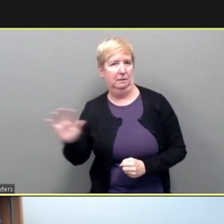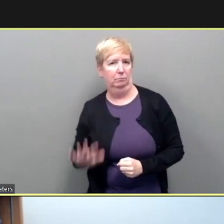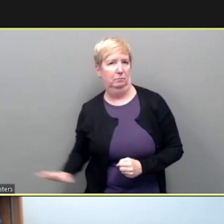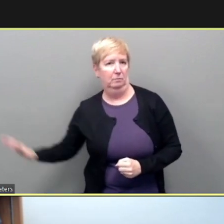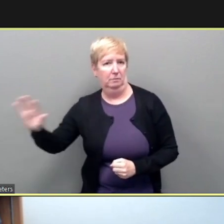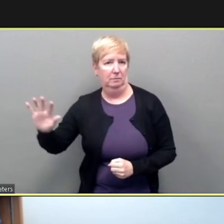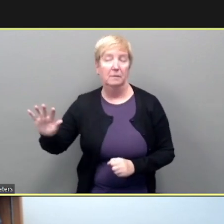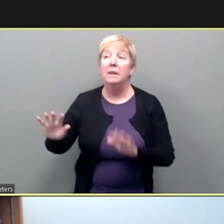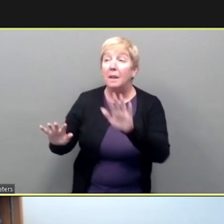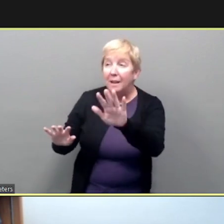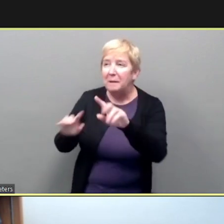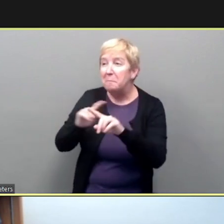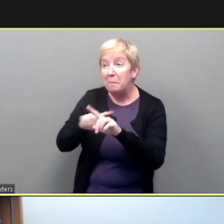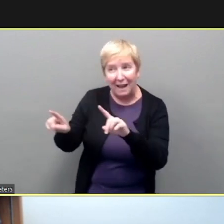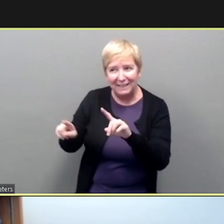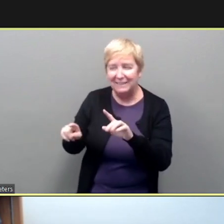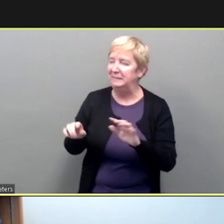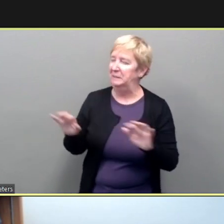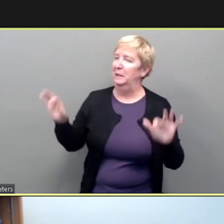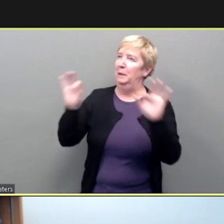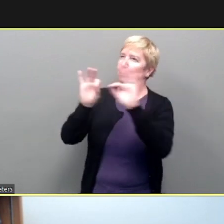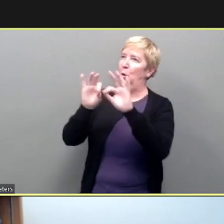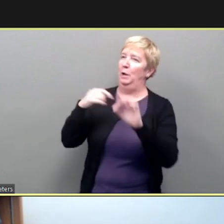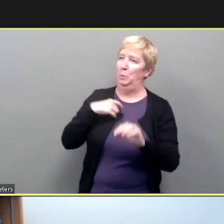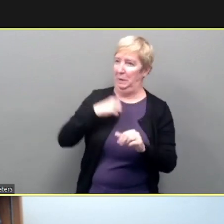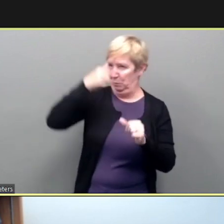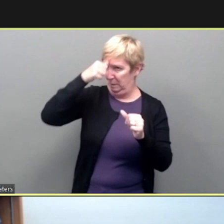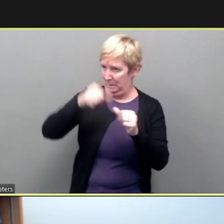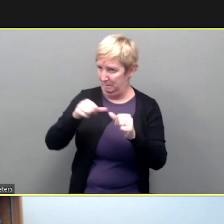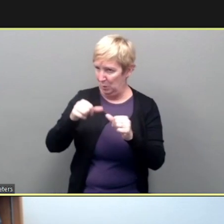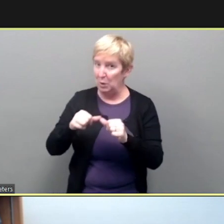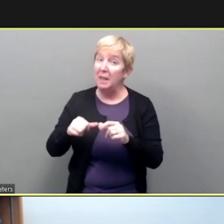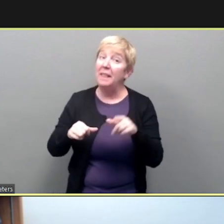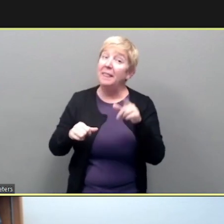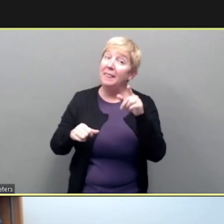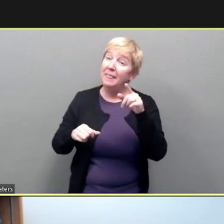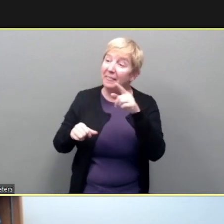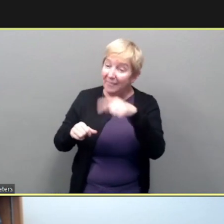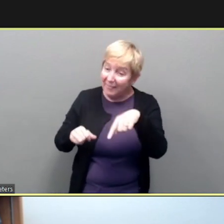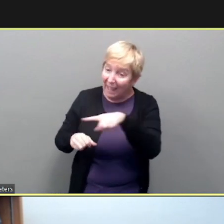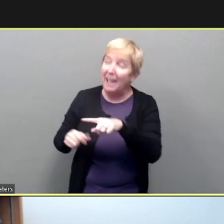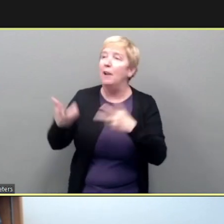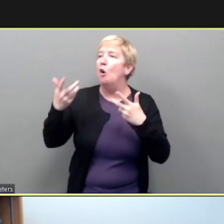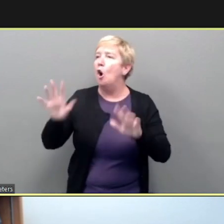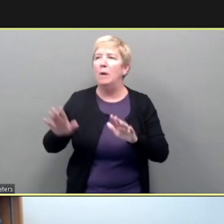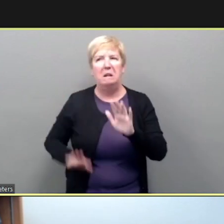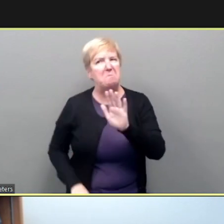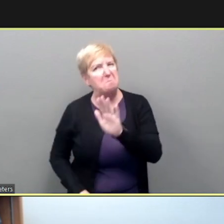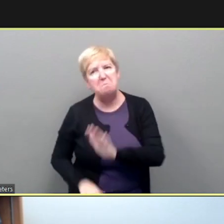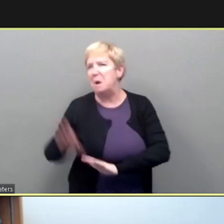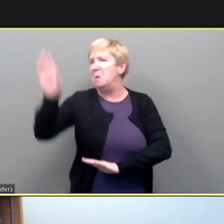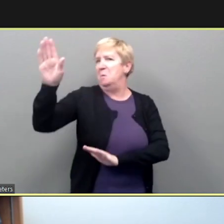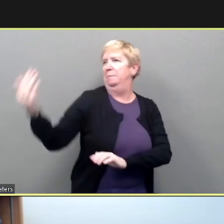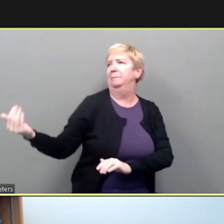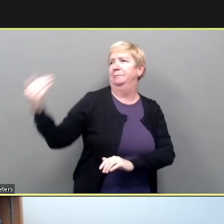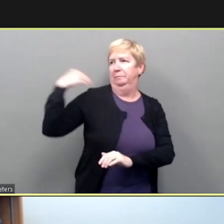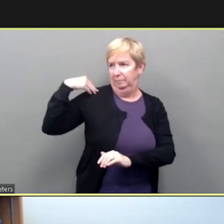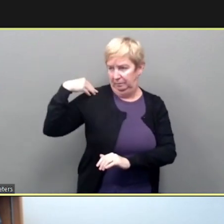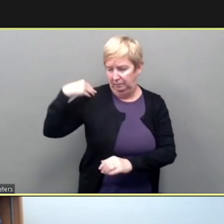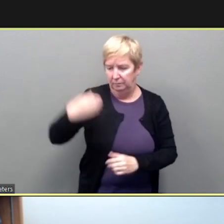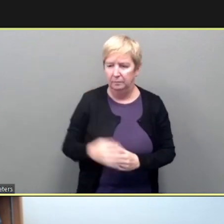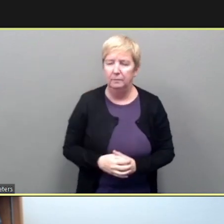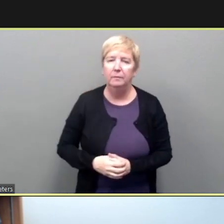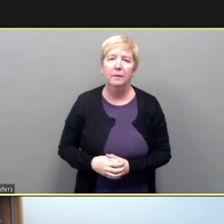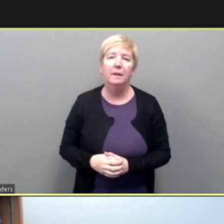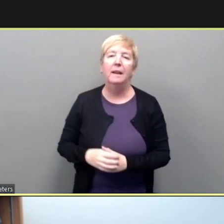it's important not to forget, they also saw a real surge in activity, but happened